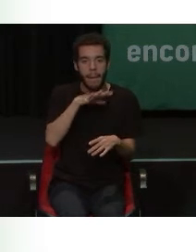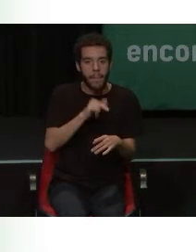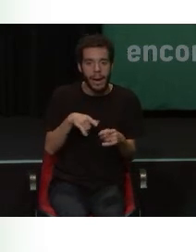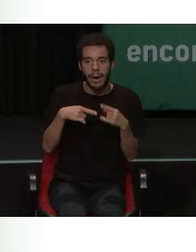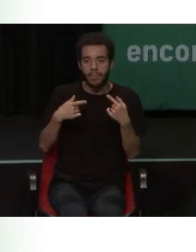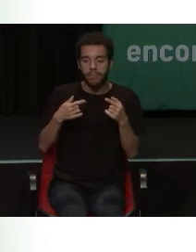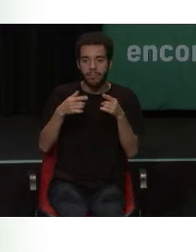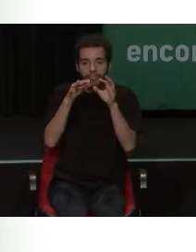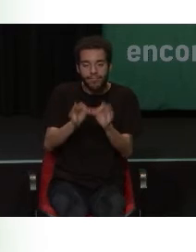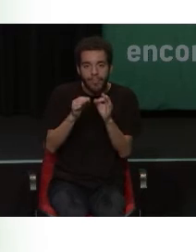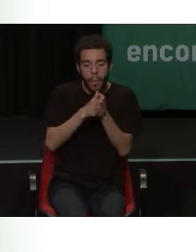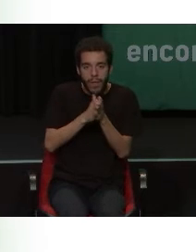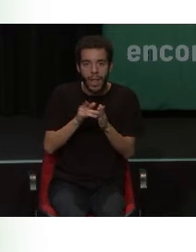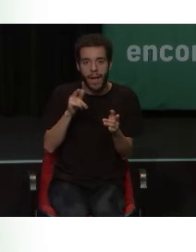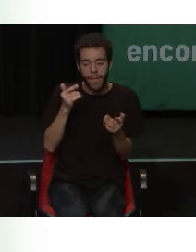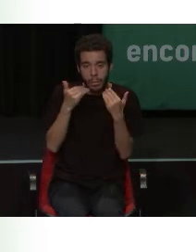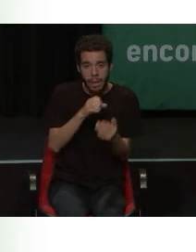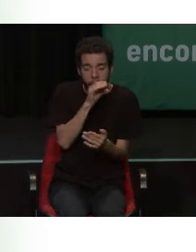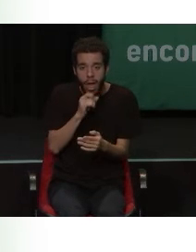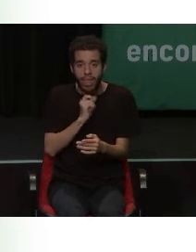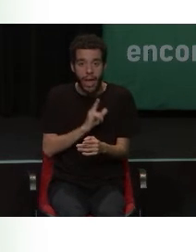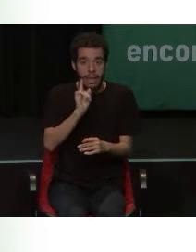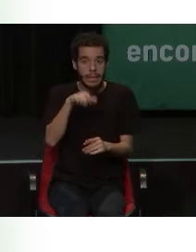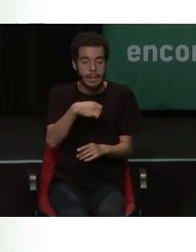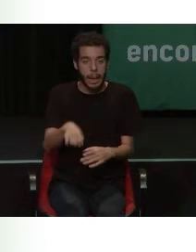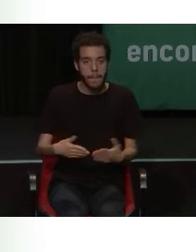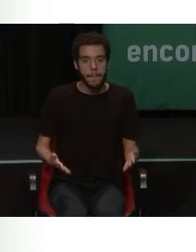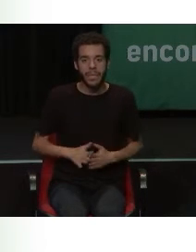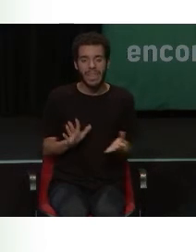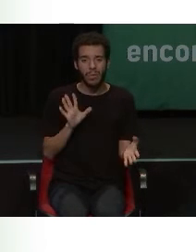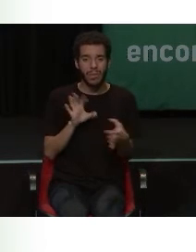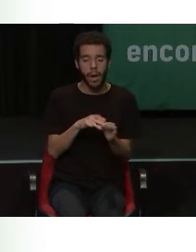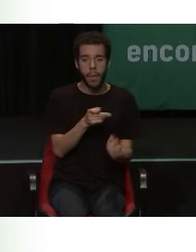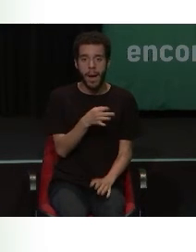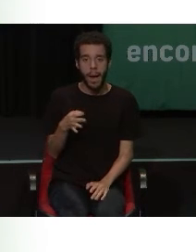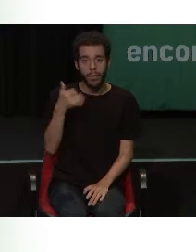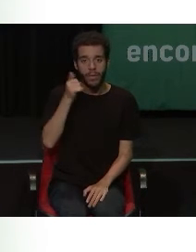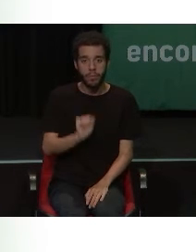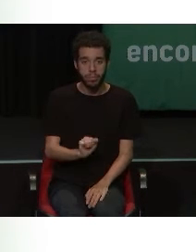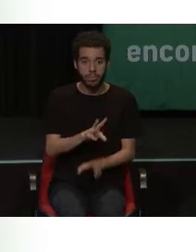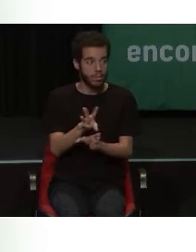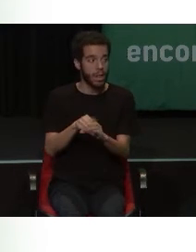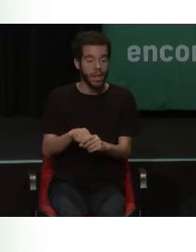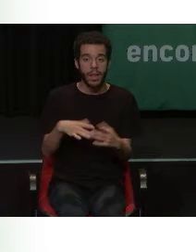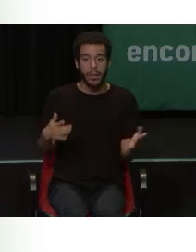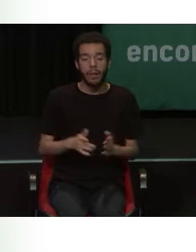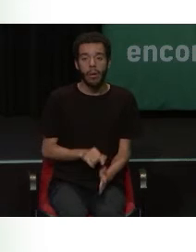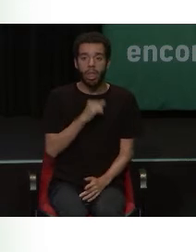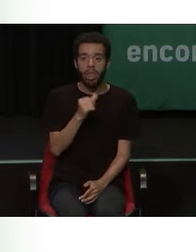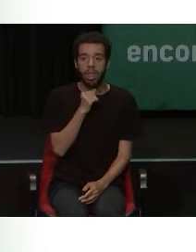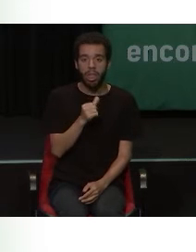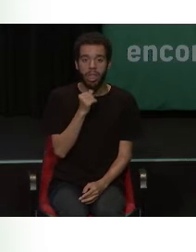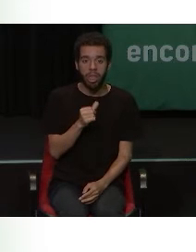to be próprio. used Estamos a by usar those uma computação no blockchains. próprio telefone. So we are Portanto, using há an app tendência, in the até